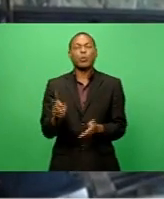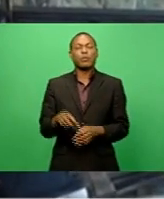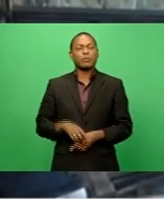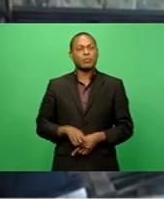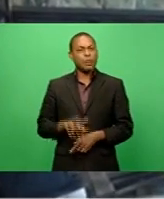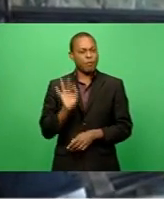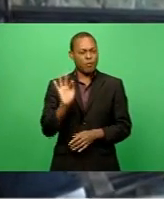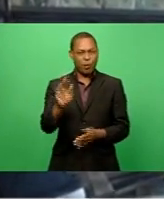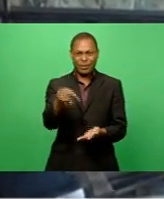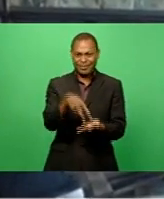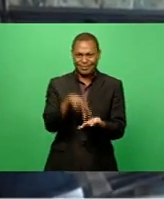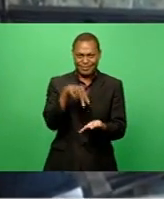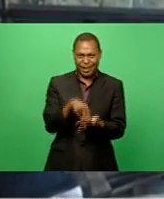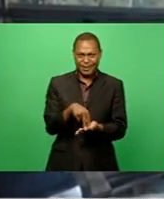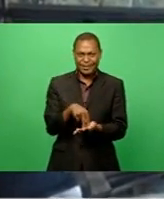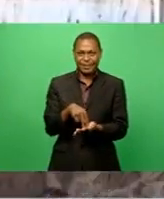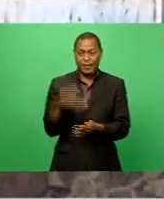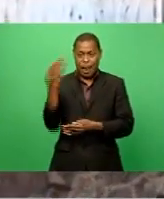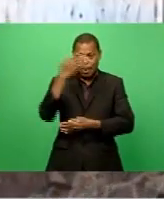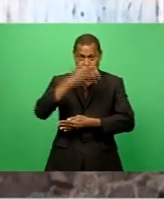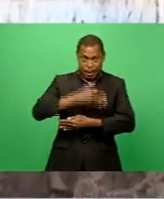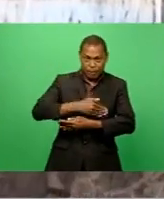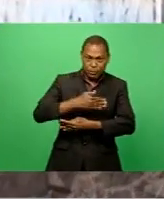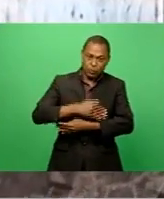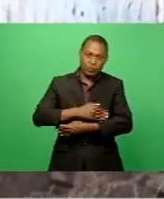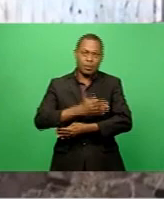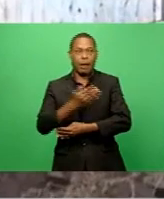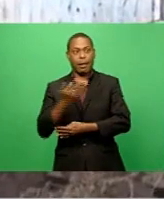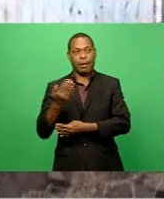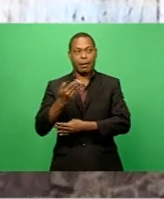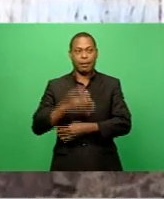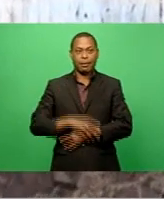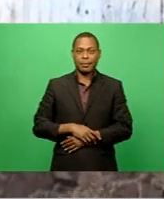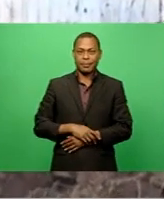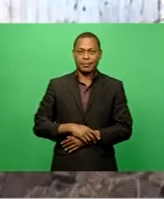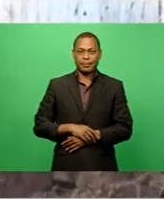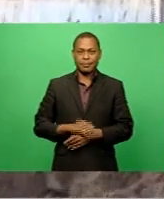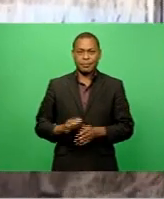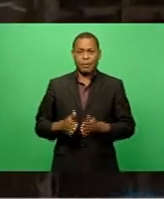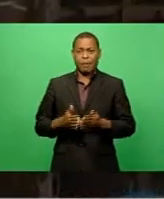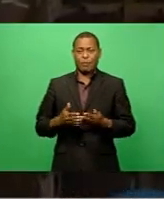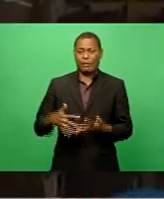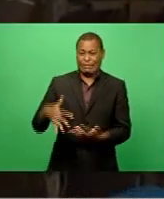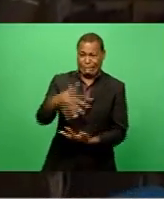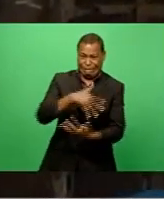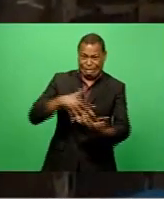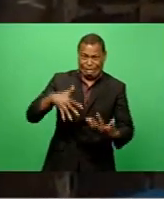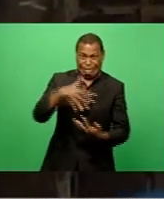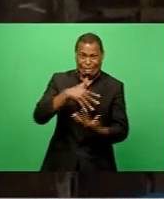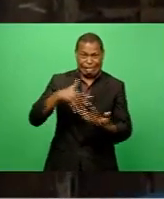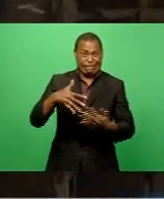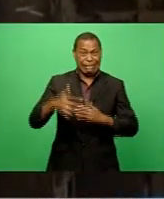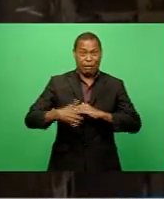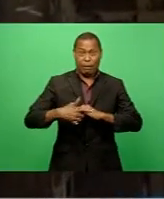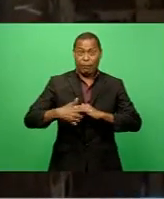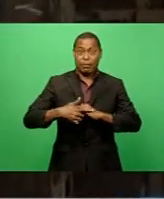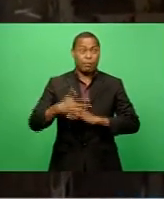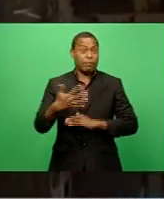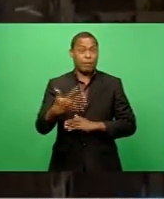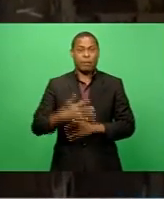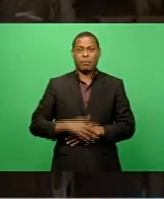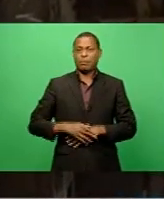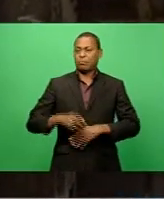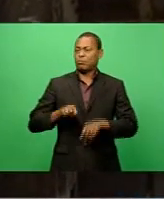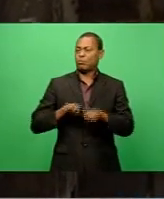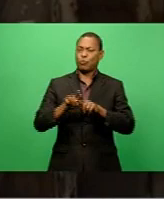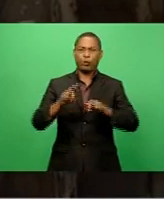the night till daybreak. The path of destruction left behind by the severe cyclone has left many families displaced in need for